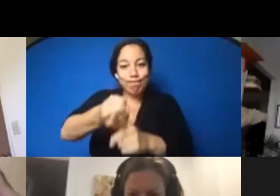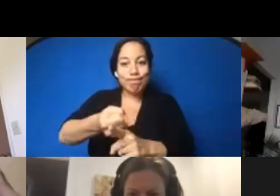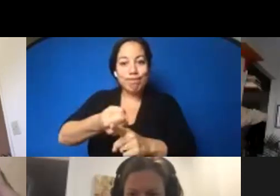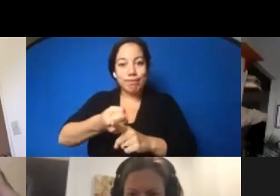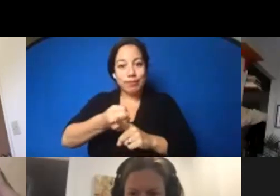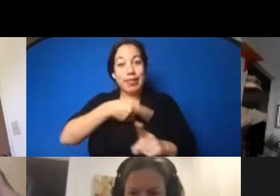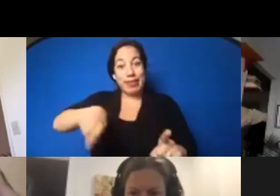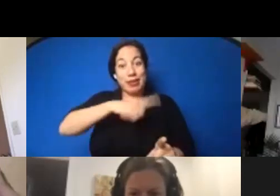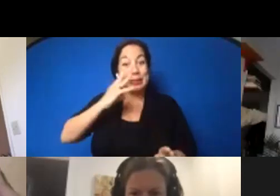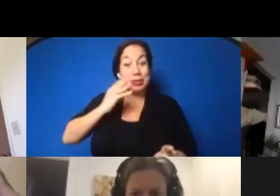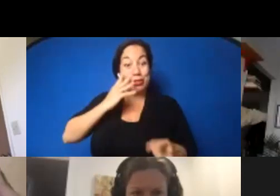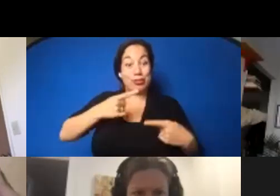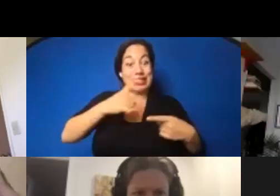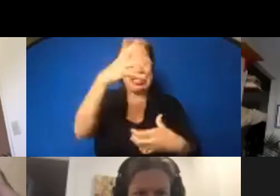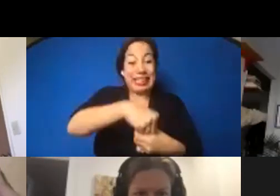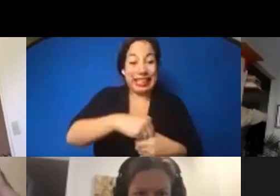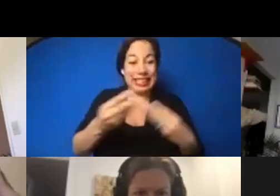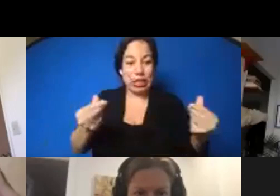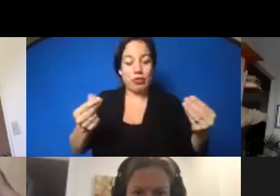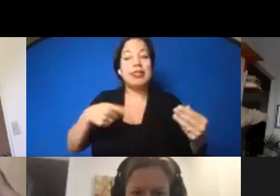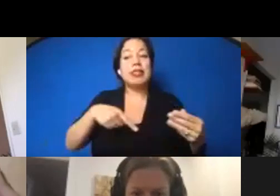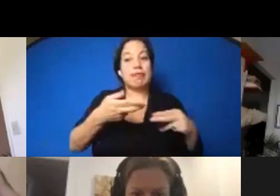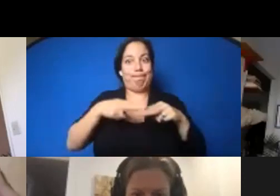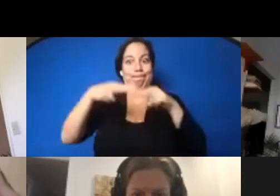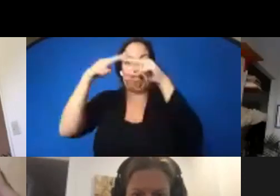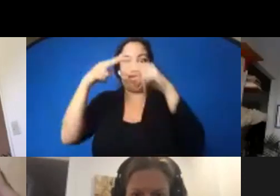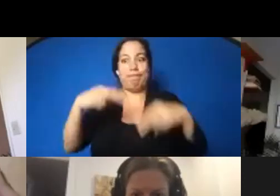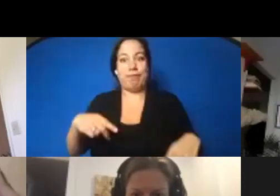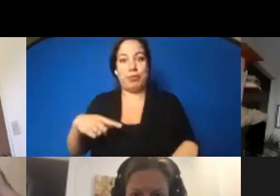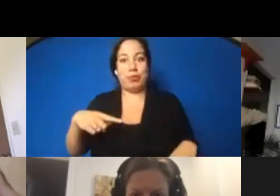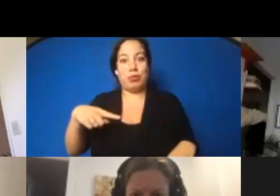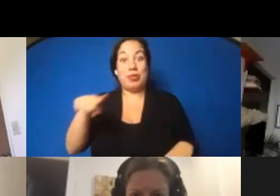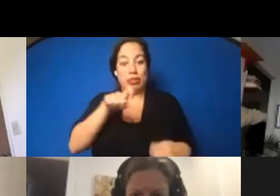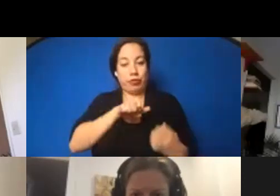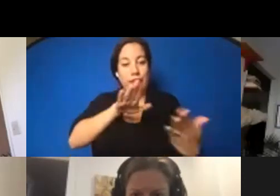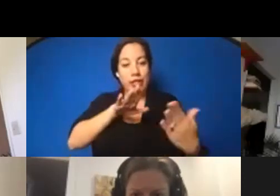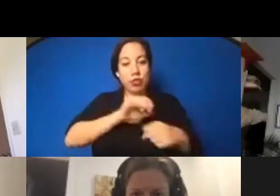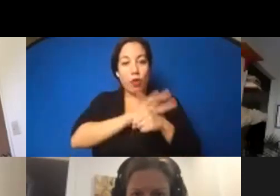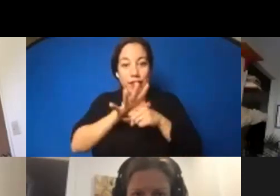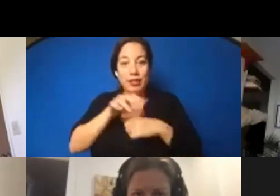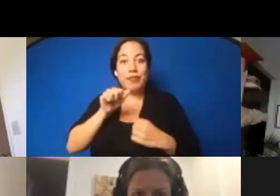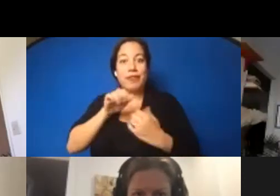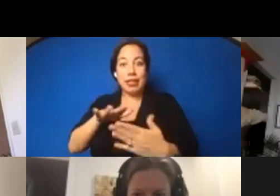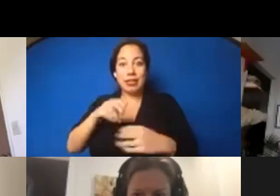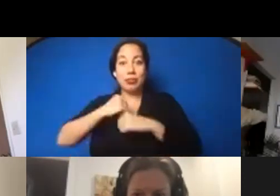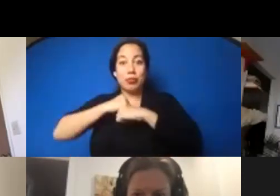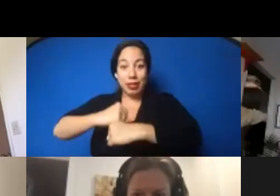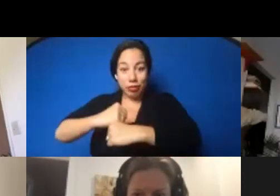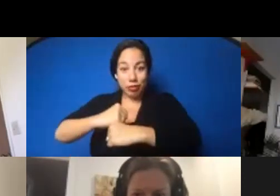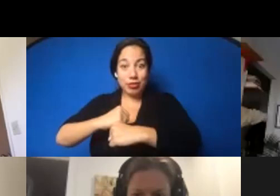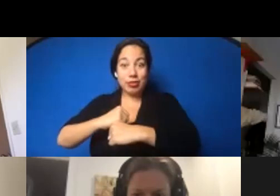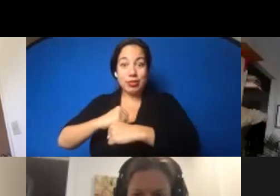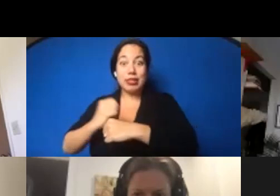having the territories, it's increasing. So they have to face COVID, they have to face protection of their territories, which include